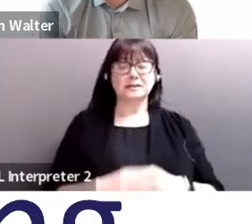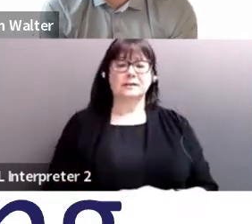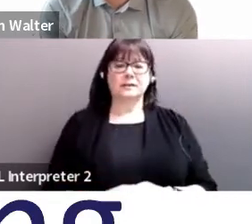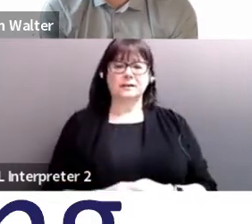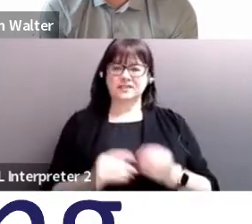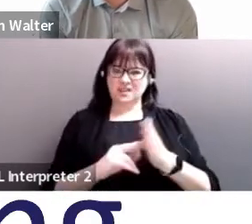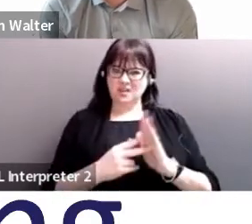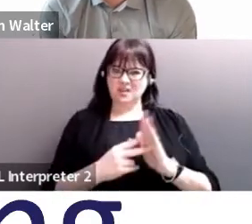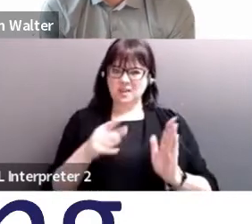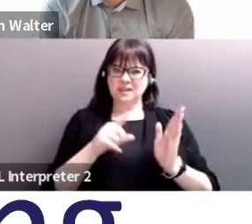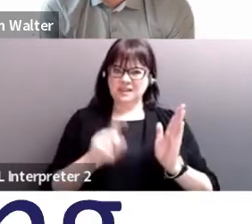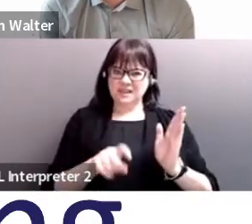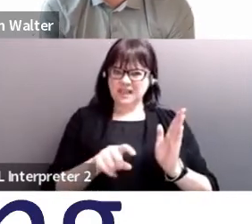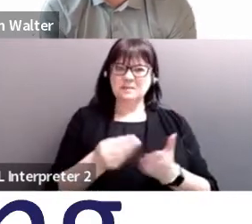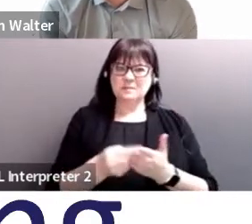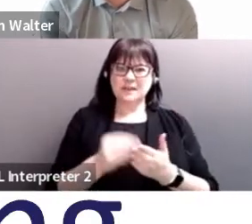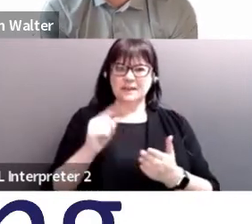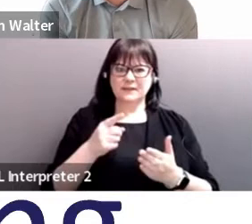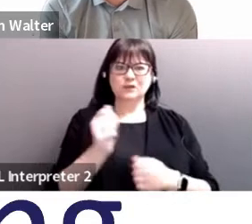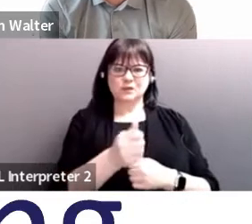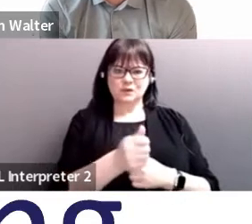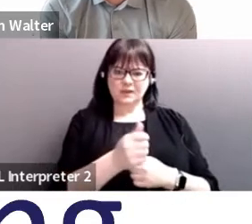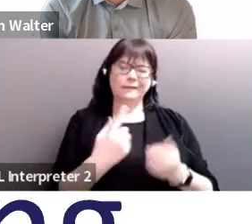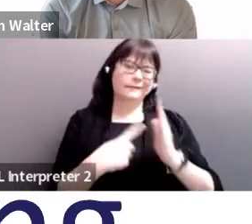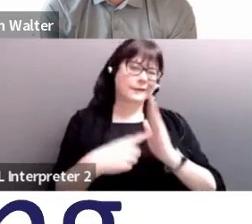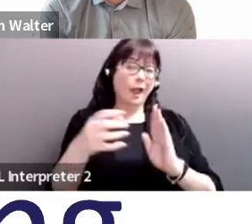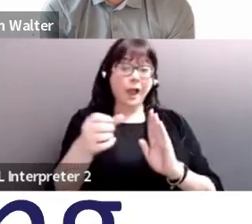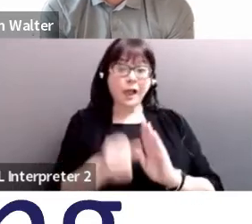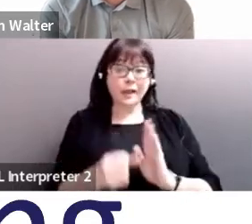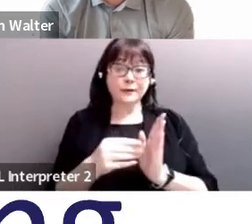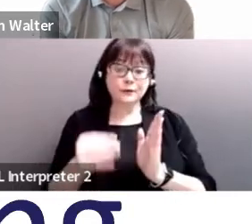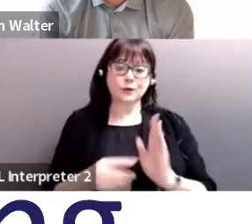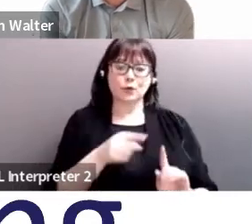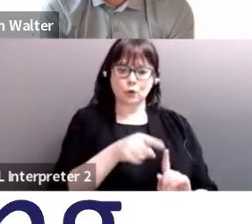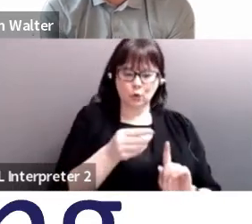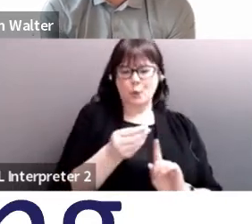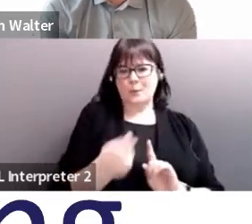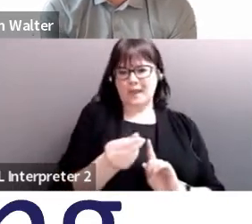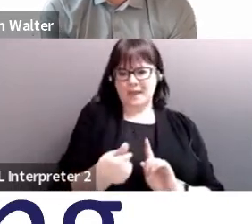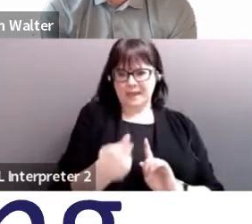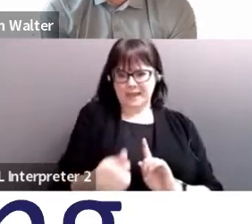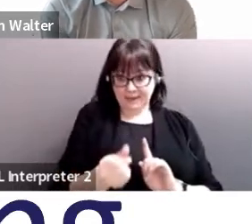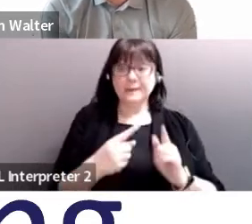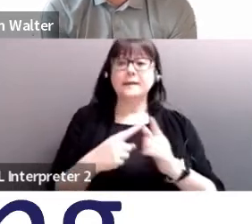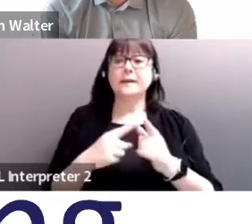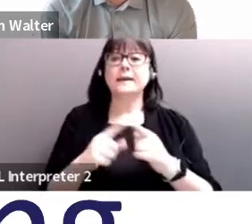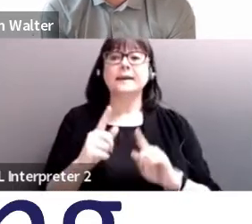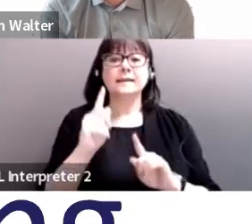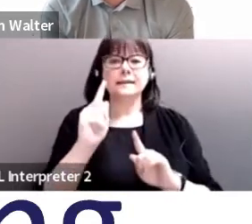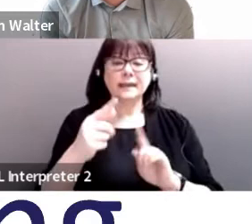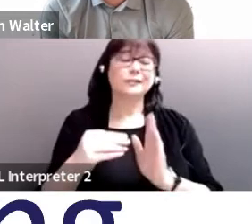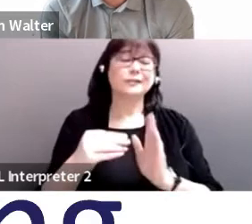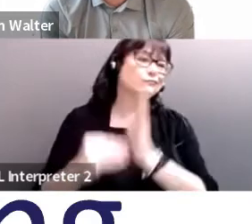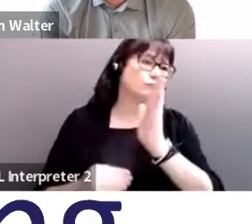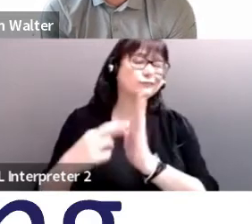maybe halfway through, their 4 months with you, or at the end of those 4 months, you would be submitting documentation so that you can be reimbursed for a